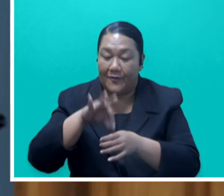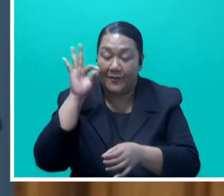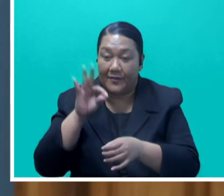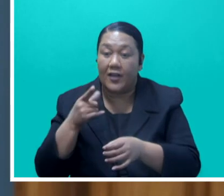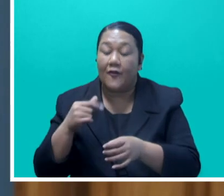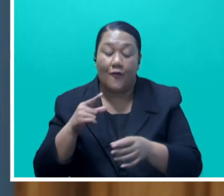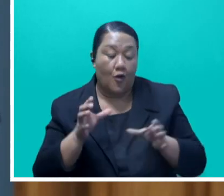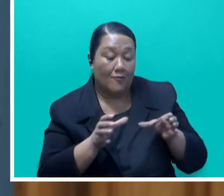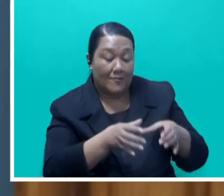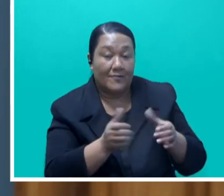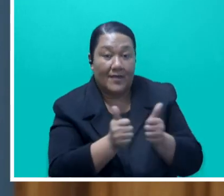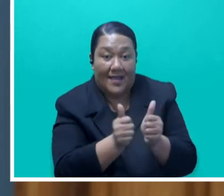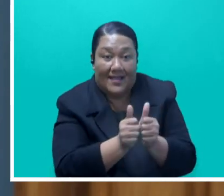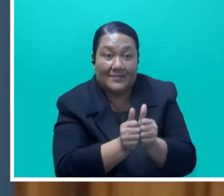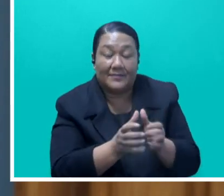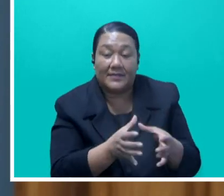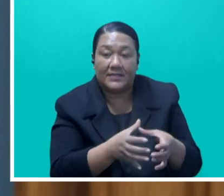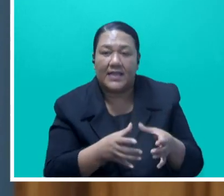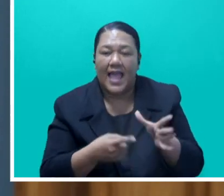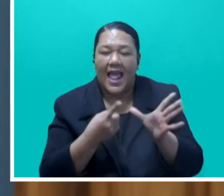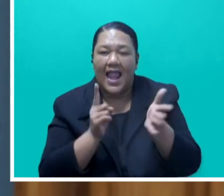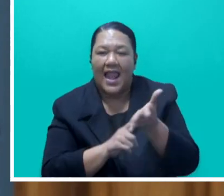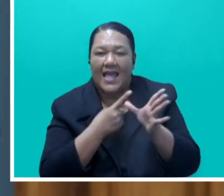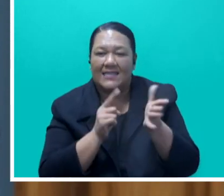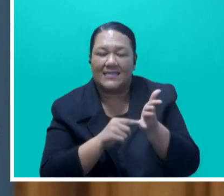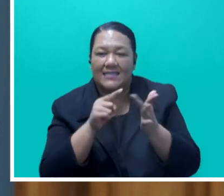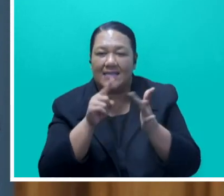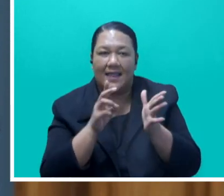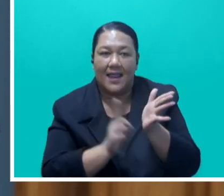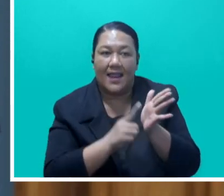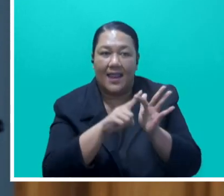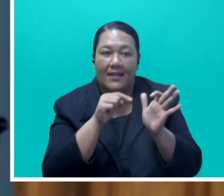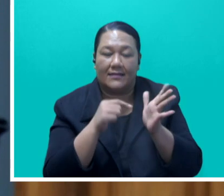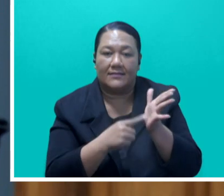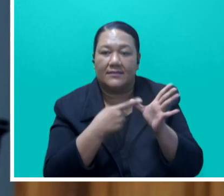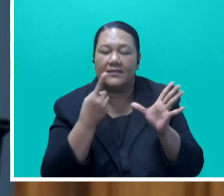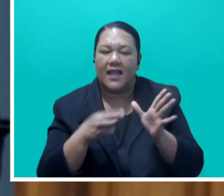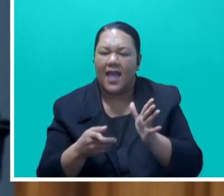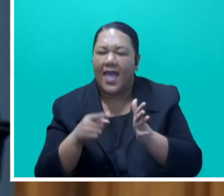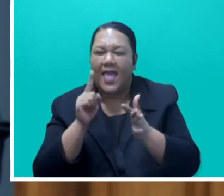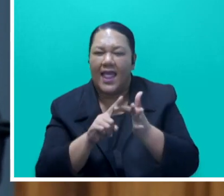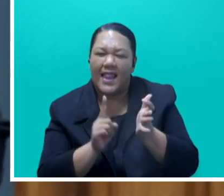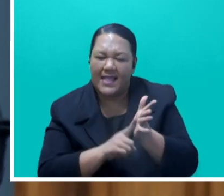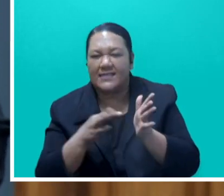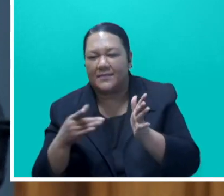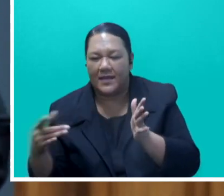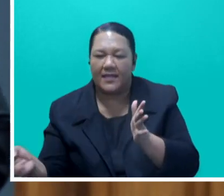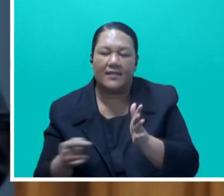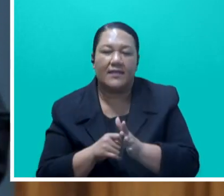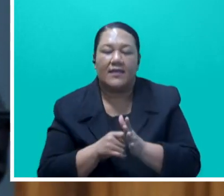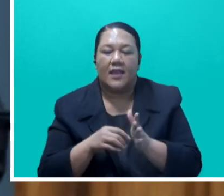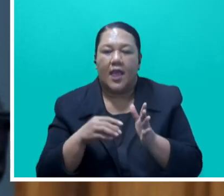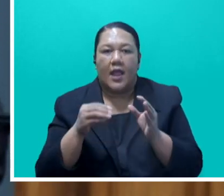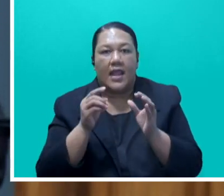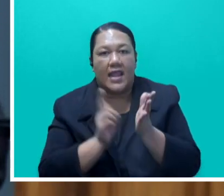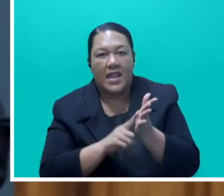Alliance Party, Latileta, Evivi, Penny, Mere, Elisapedi, Liwa,